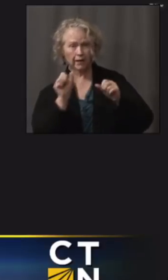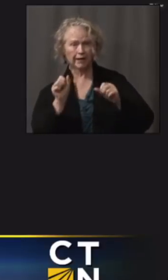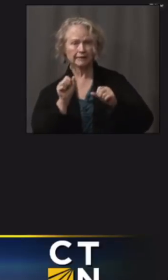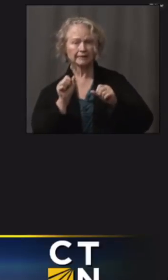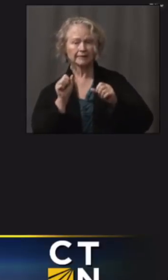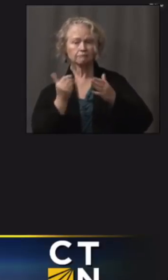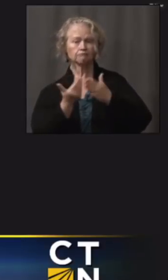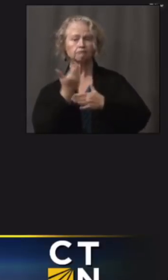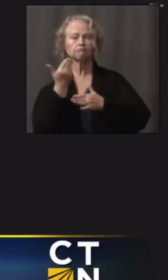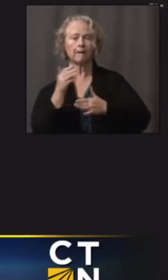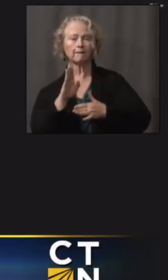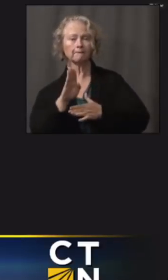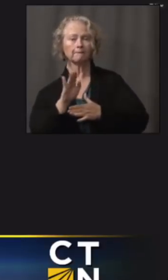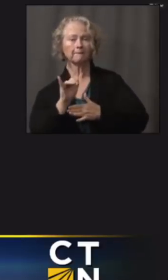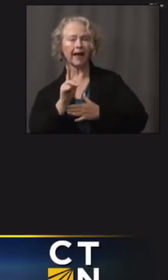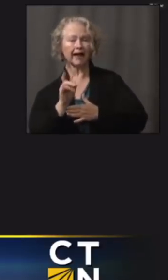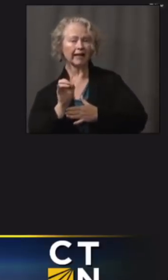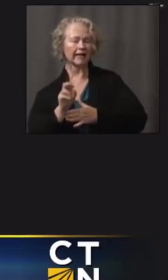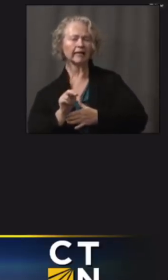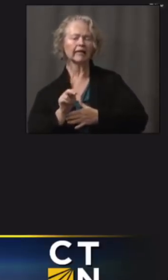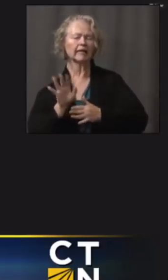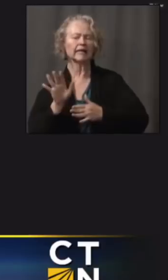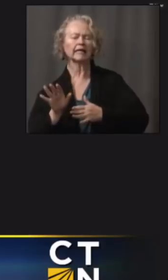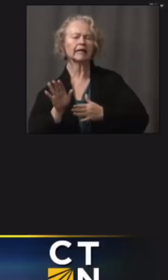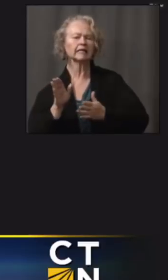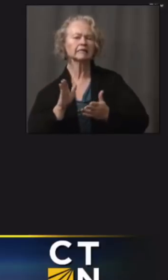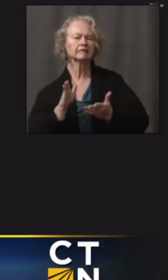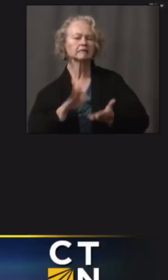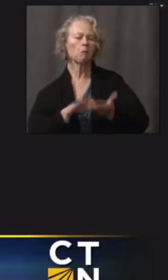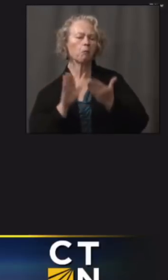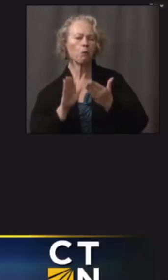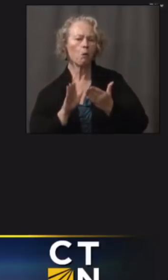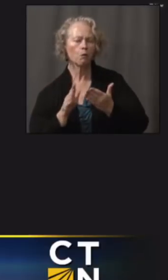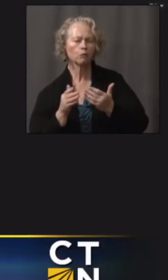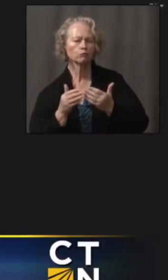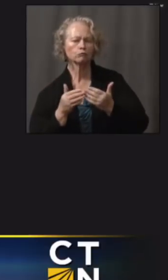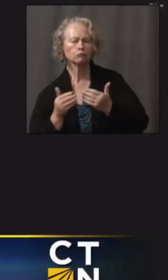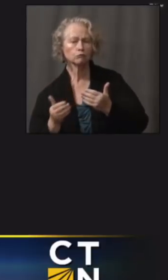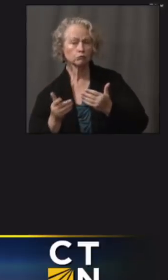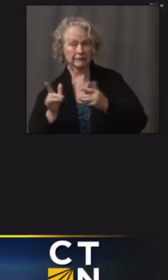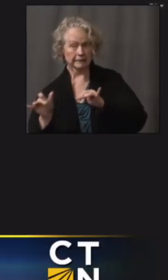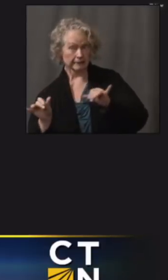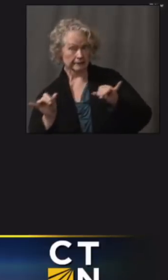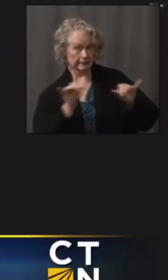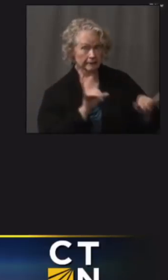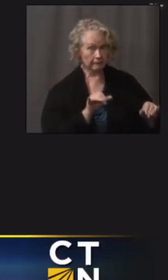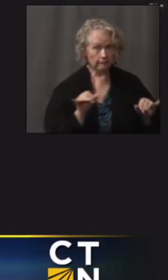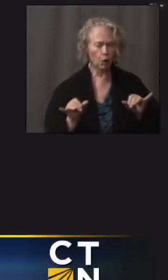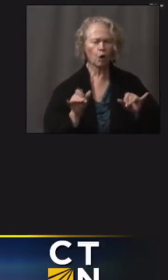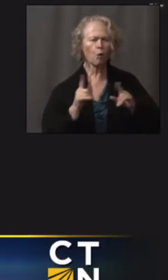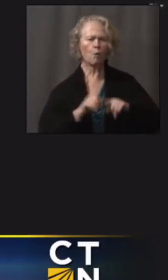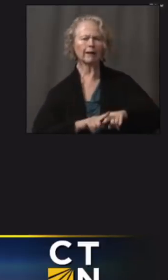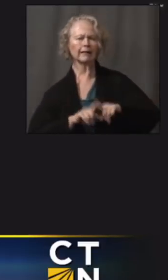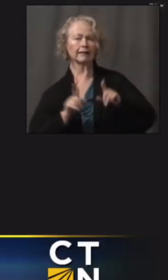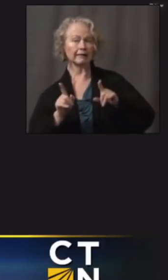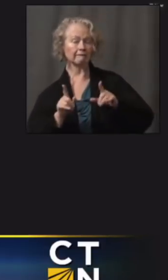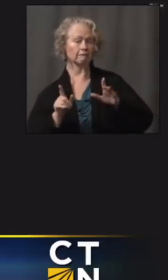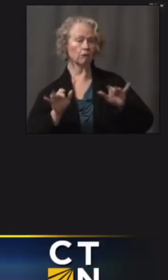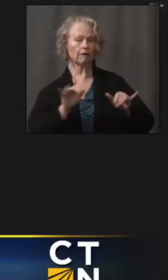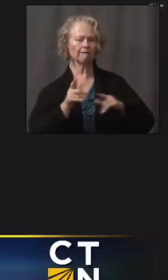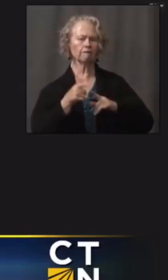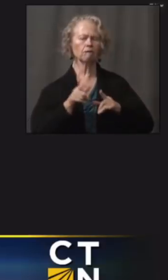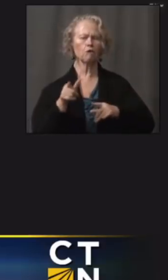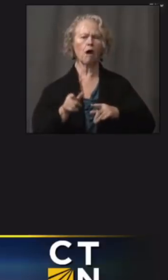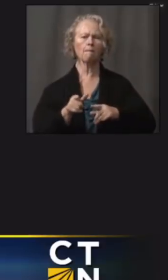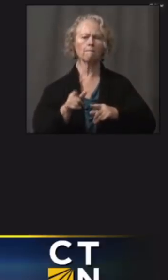his approach forward mask what Governor or mimic what Governor Lamont's task force is doing? In other words, what can you bring